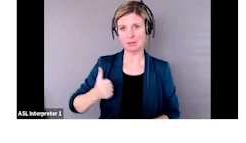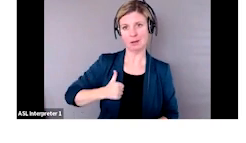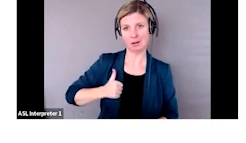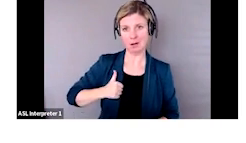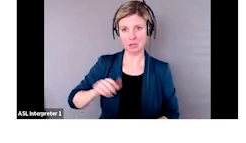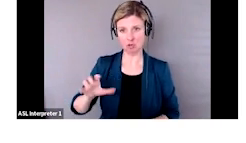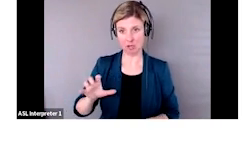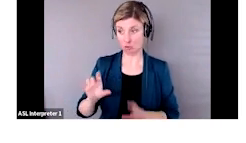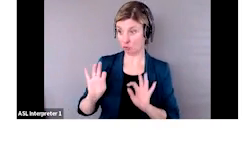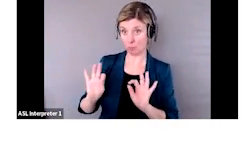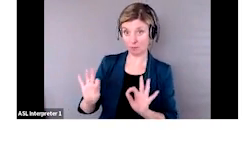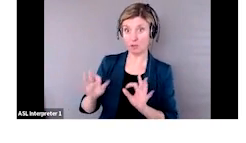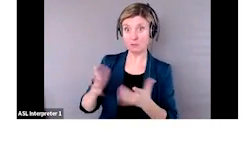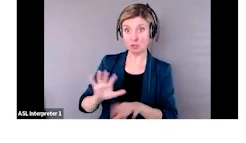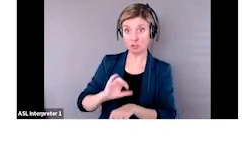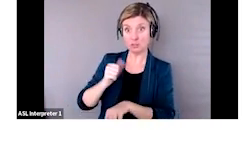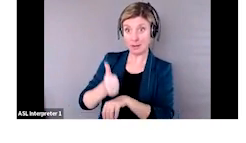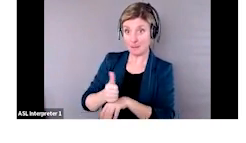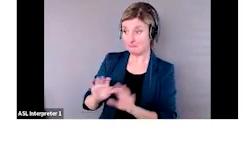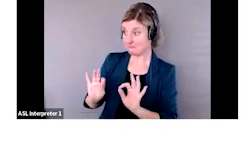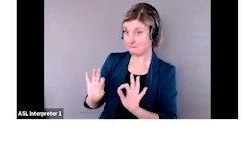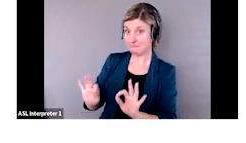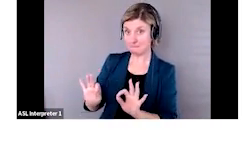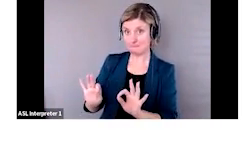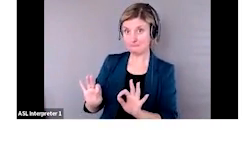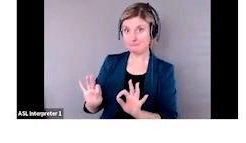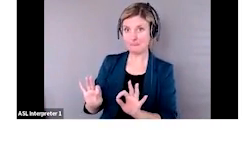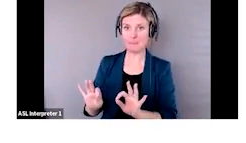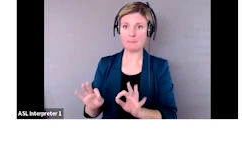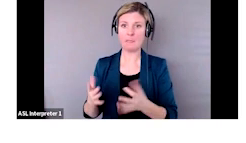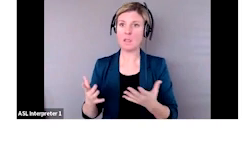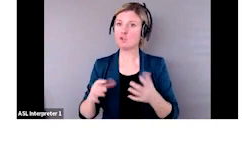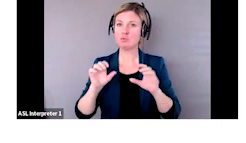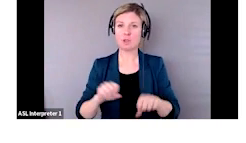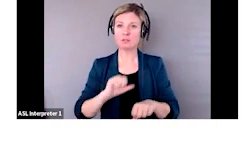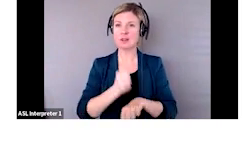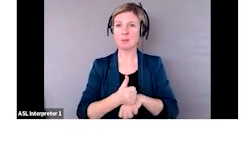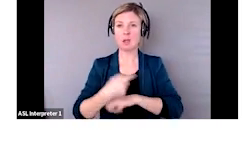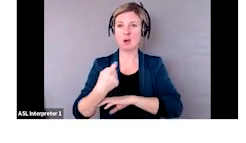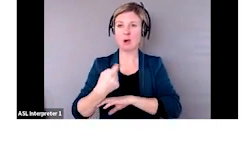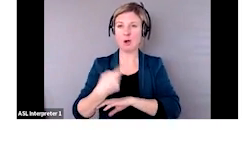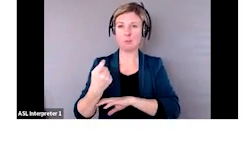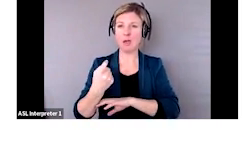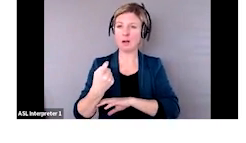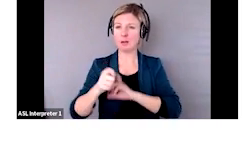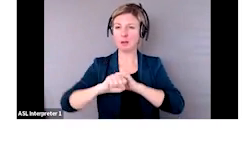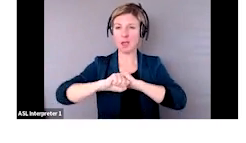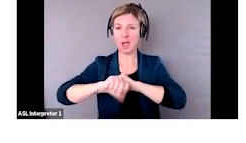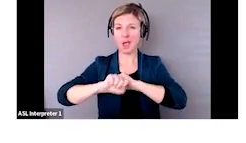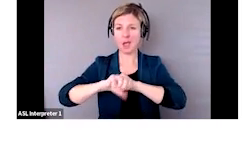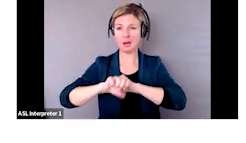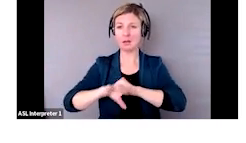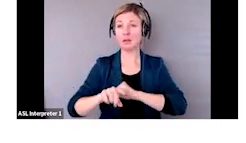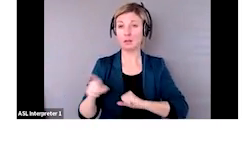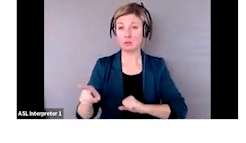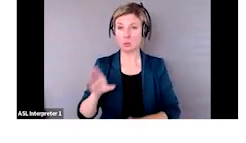properly, and you put it on autopilot with a very simple ad maybe going for your brand, and you move on with your day